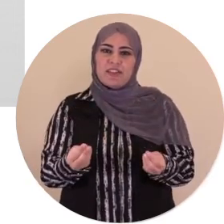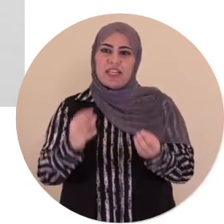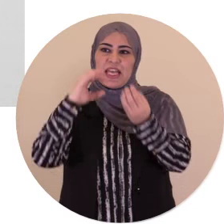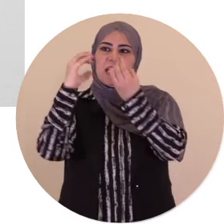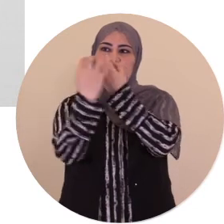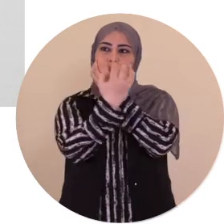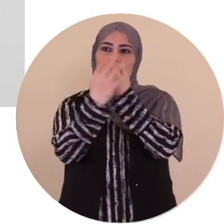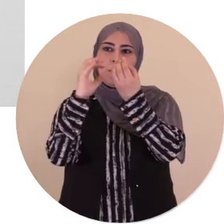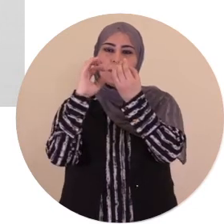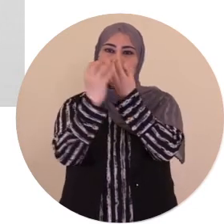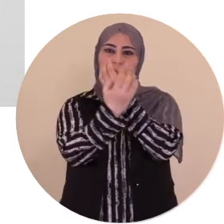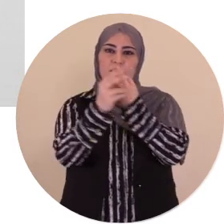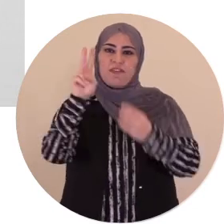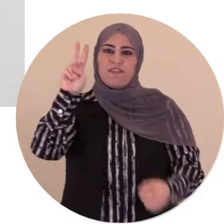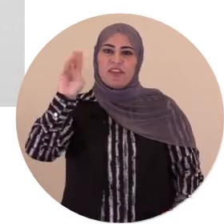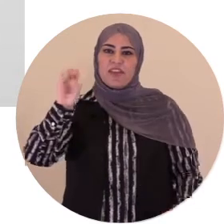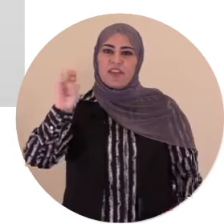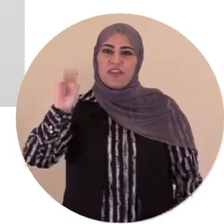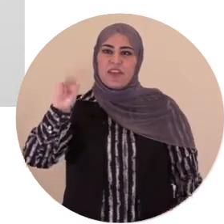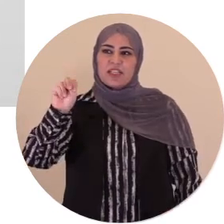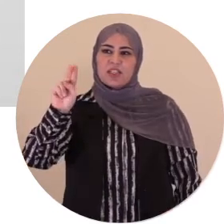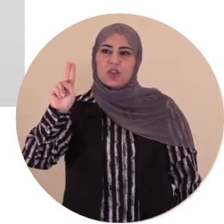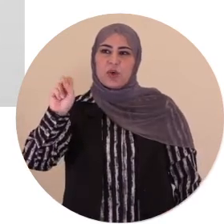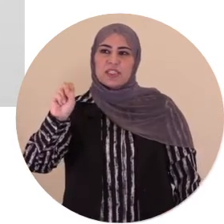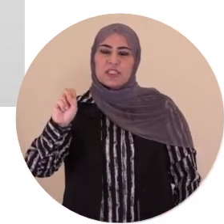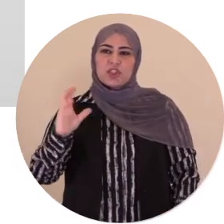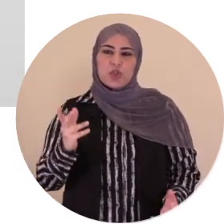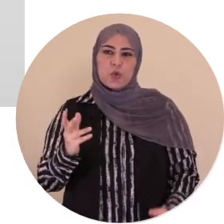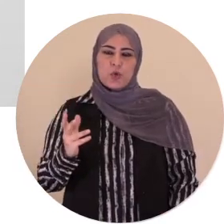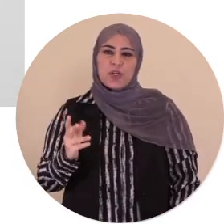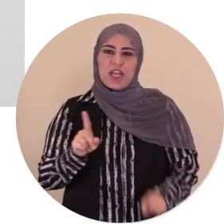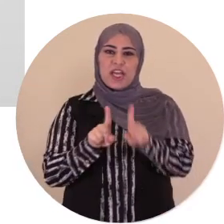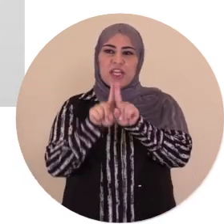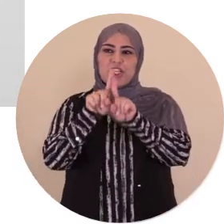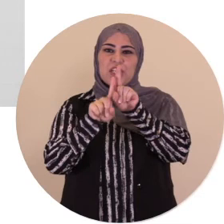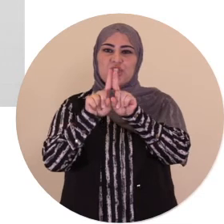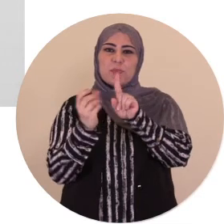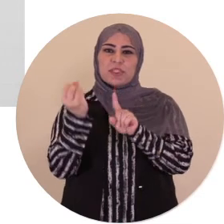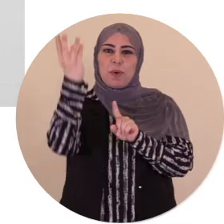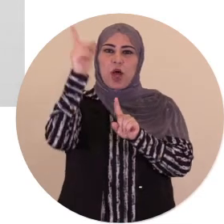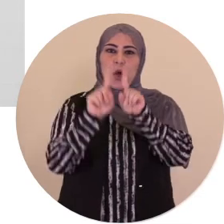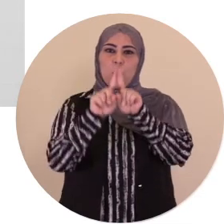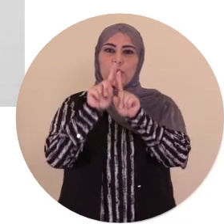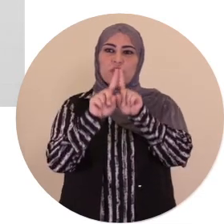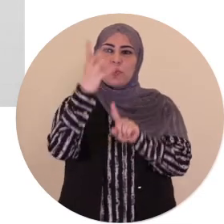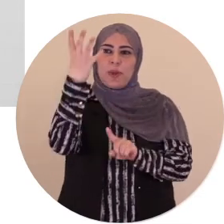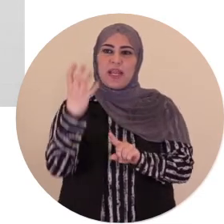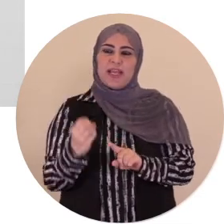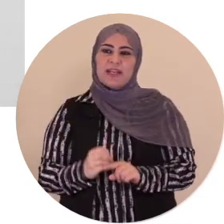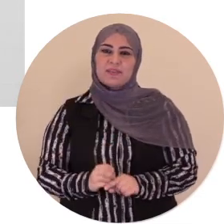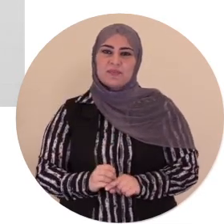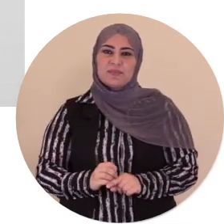it? The answer would be, the epithets, the morning star and the evening star, have been given to